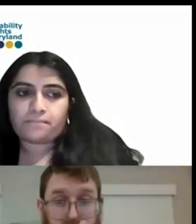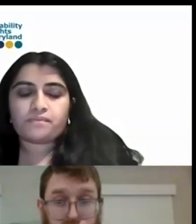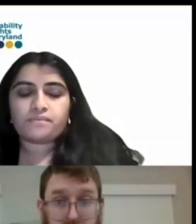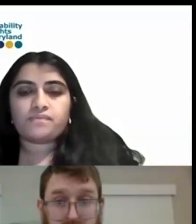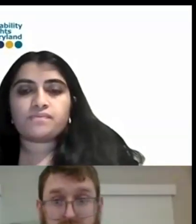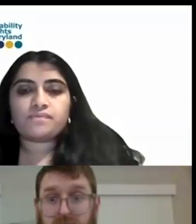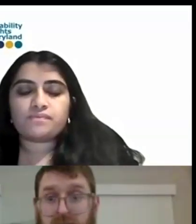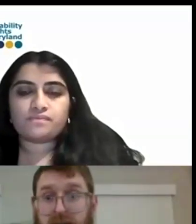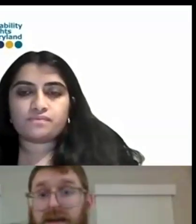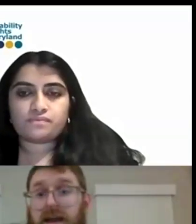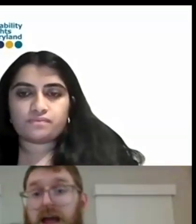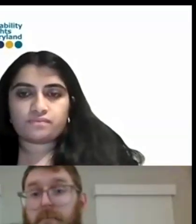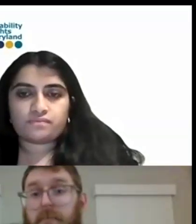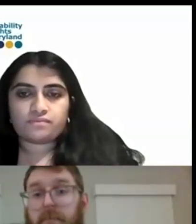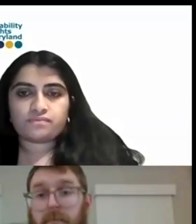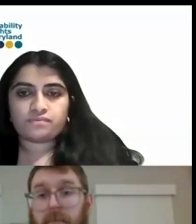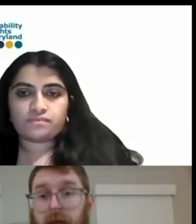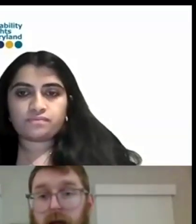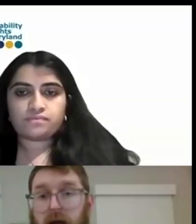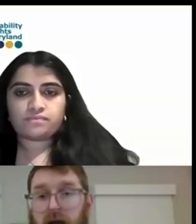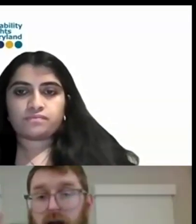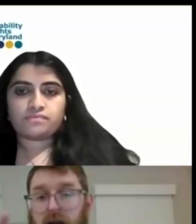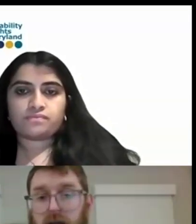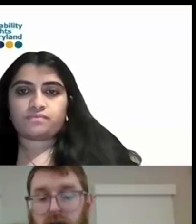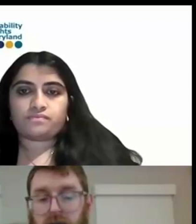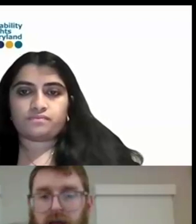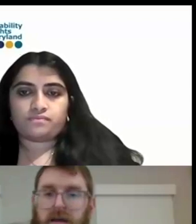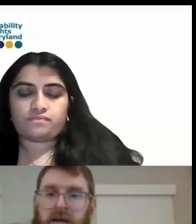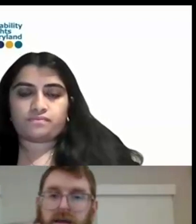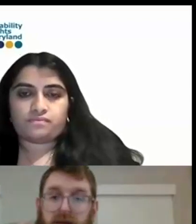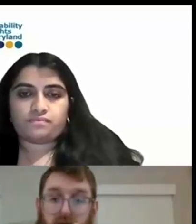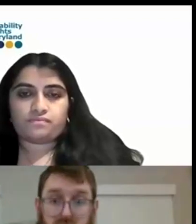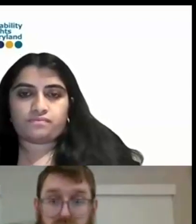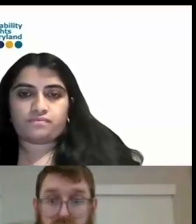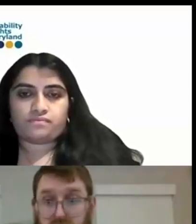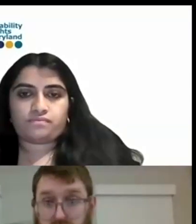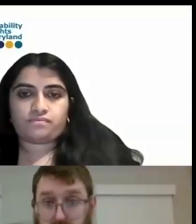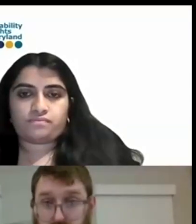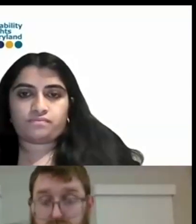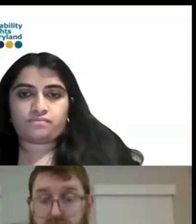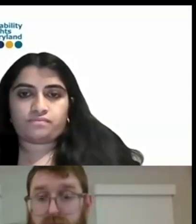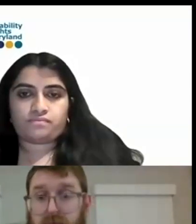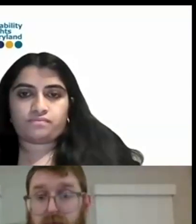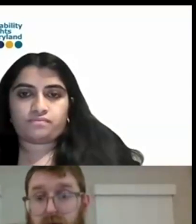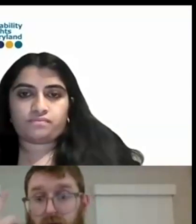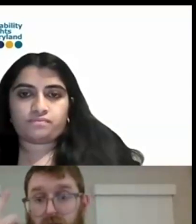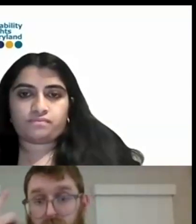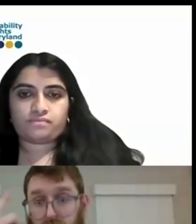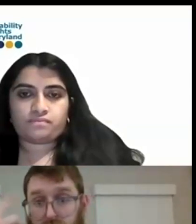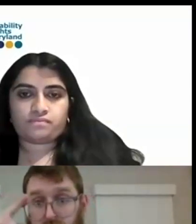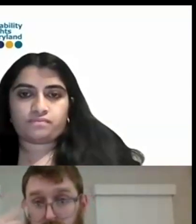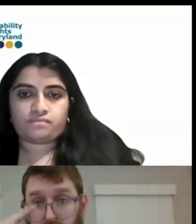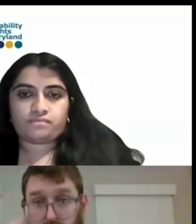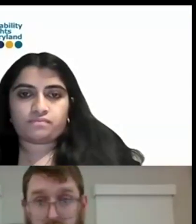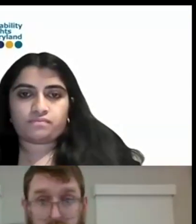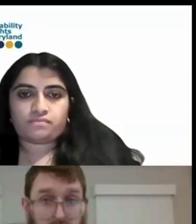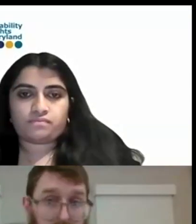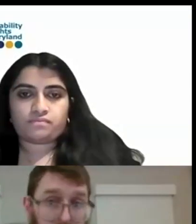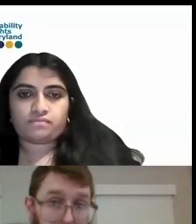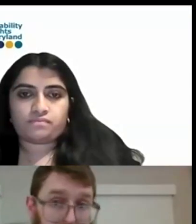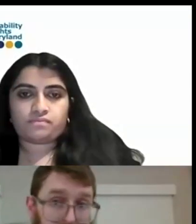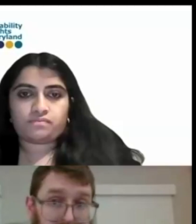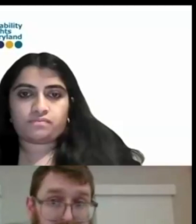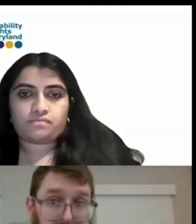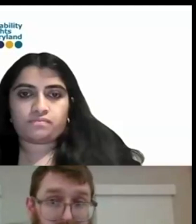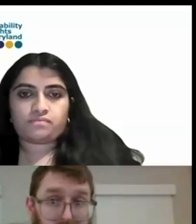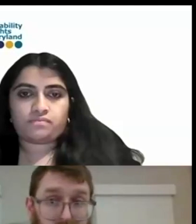Amharic simultaneous interpretation. In order to access the different